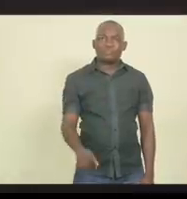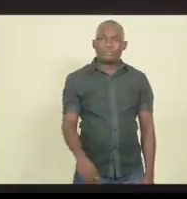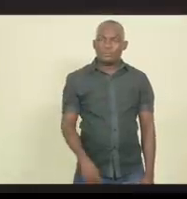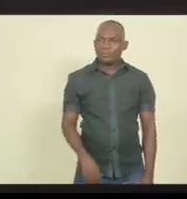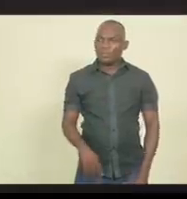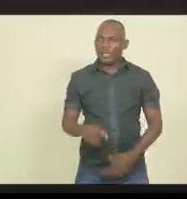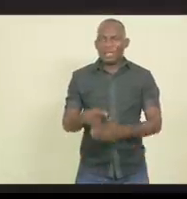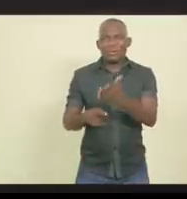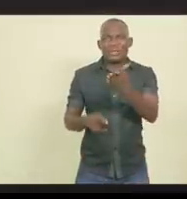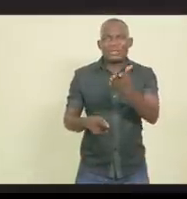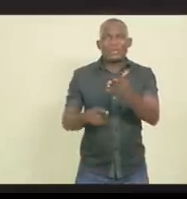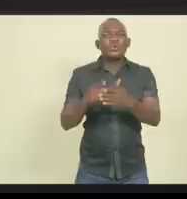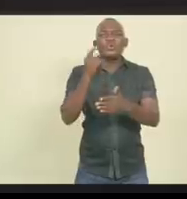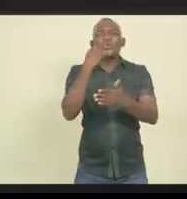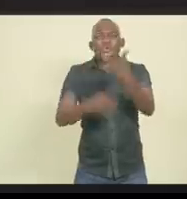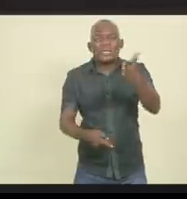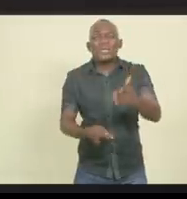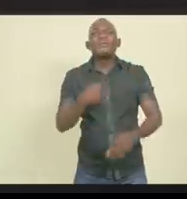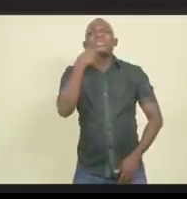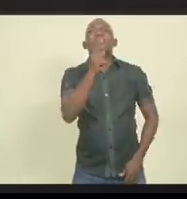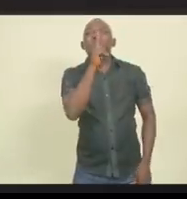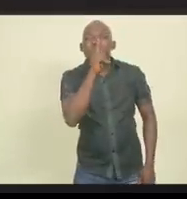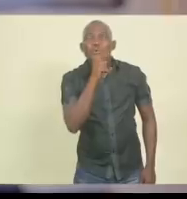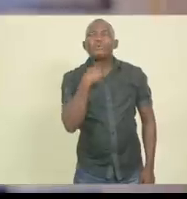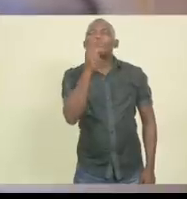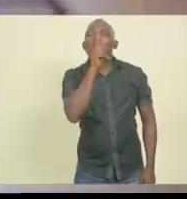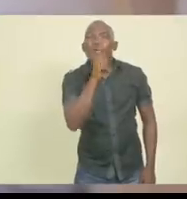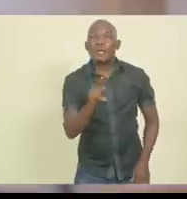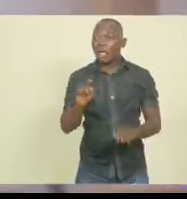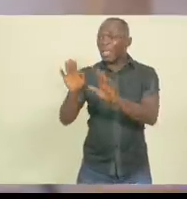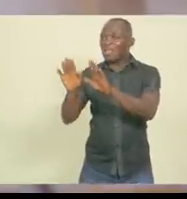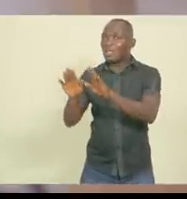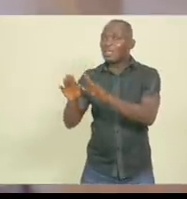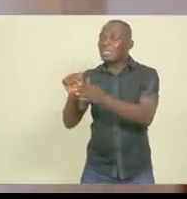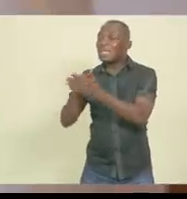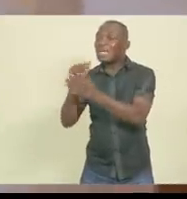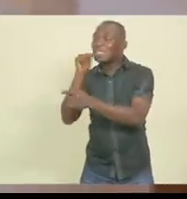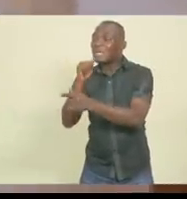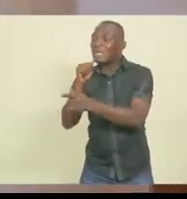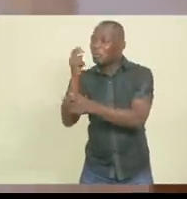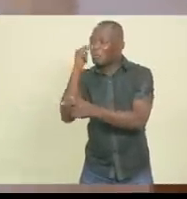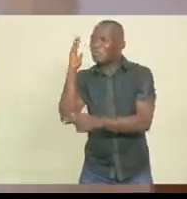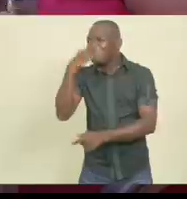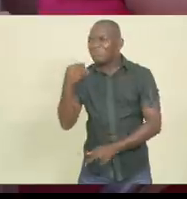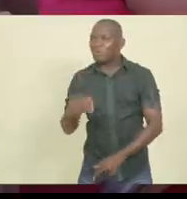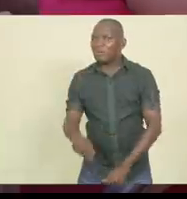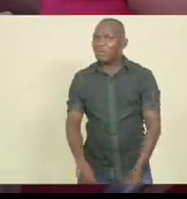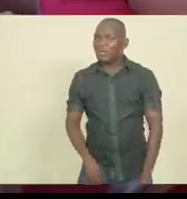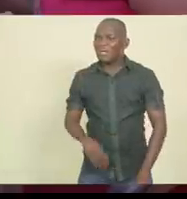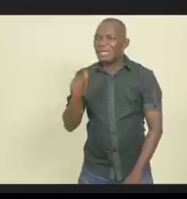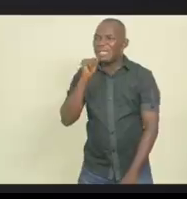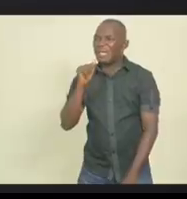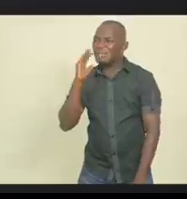What was that? Cox. No, what's wrong with Cox, you? I listen. Told you to keep Cox, quiet. Listen, Cox. See, this girl is so precious. Do you understand? The girl